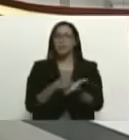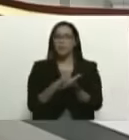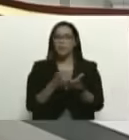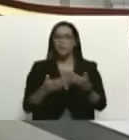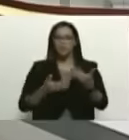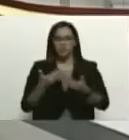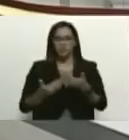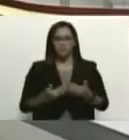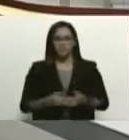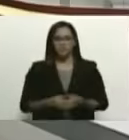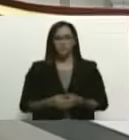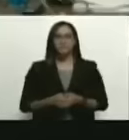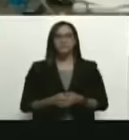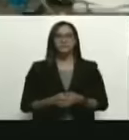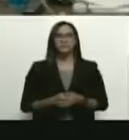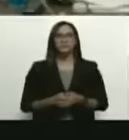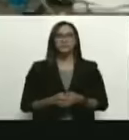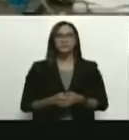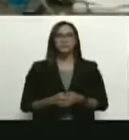Lo escuchamos.